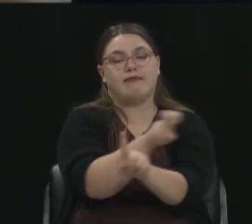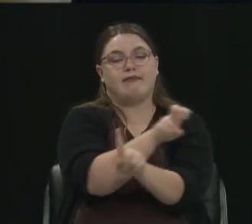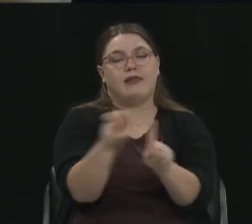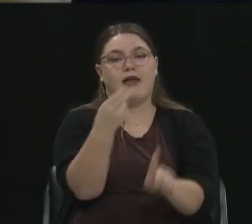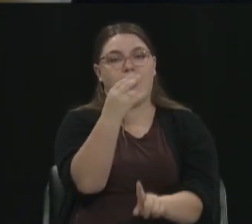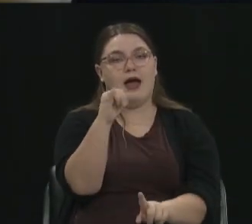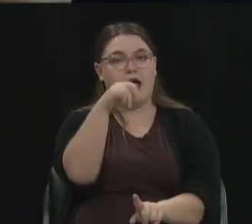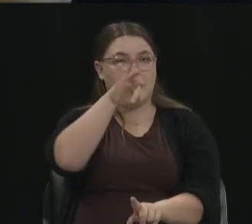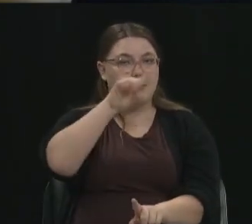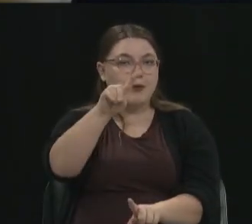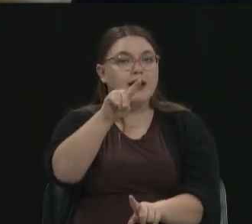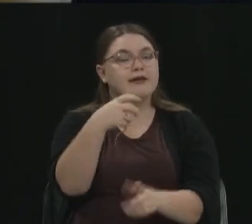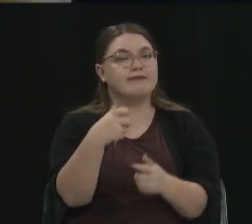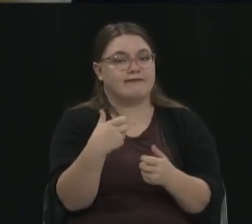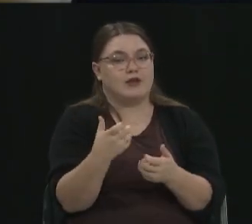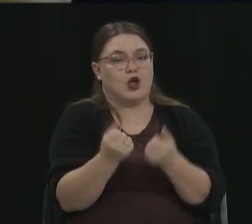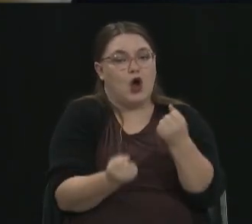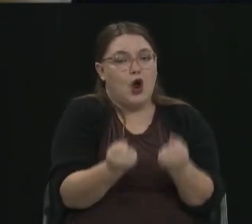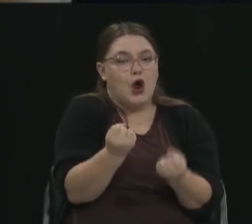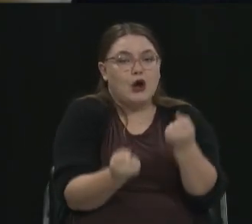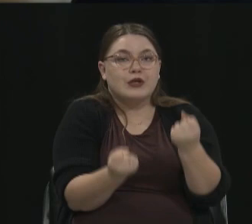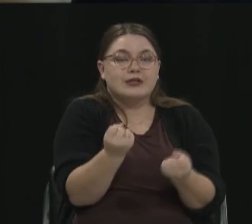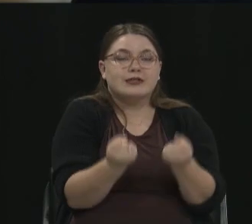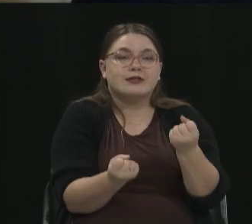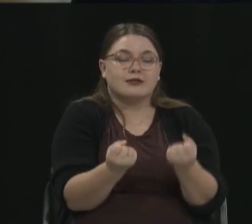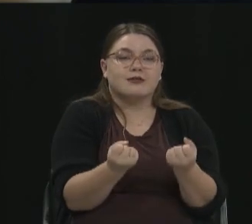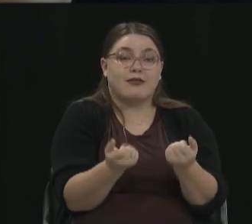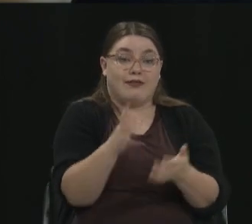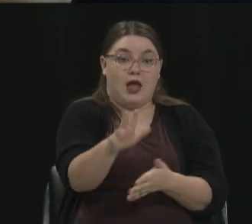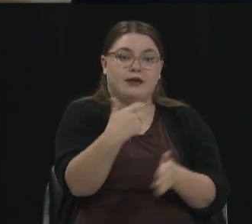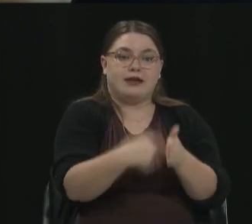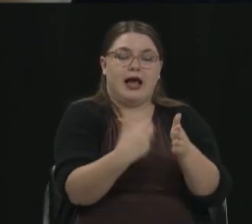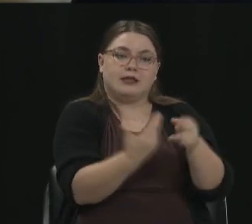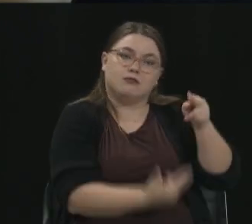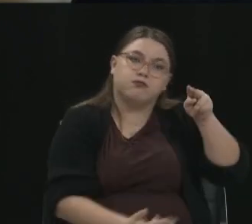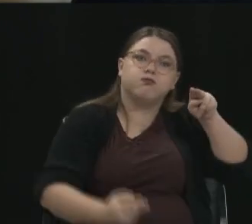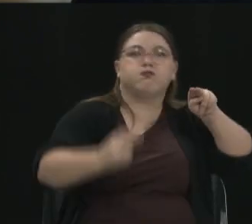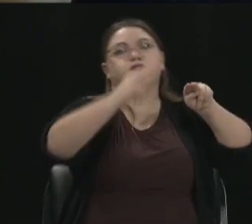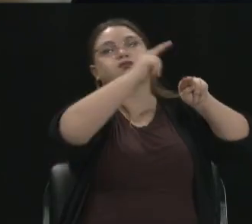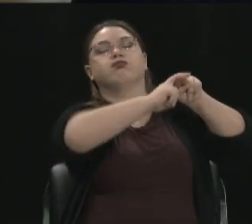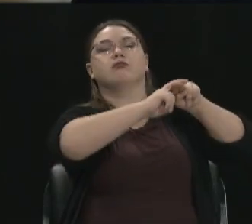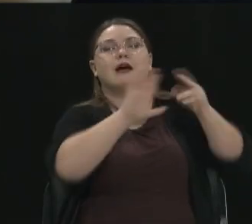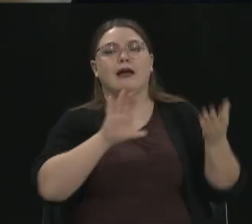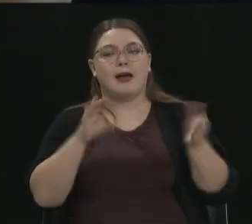the cost and make, it seems there are efforts to